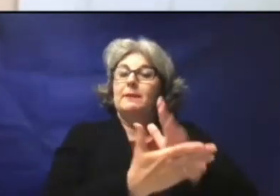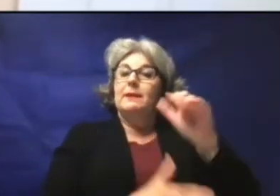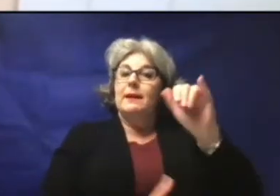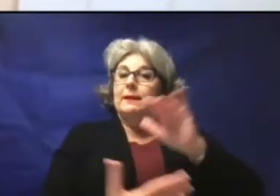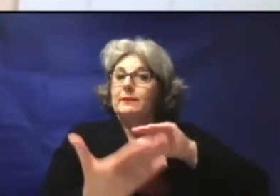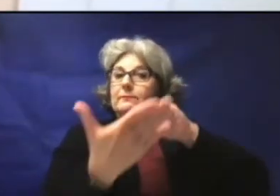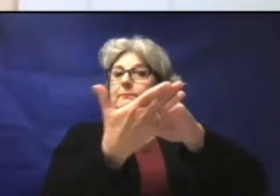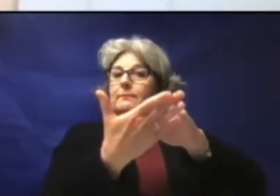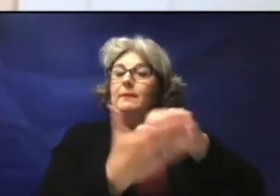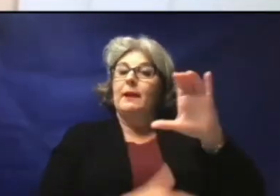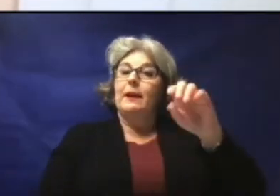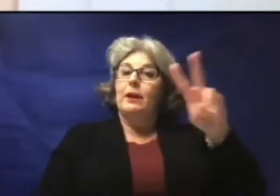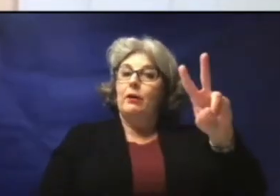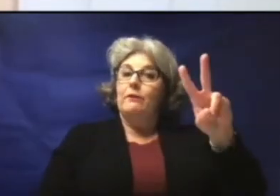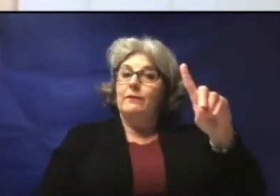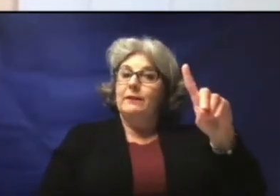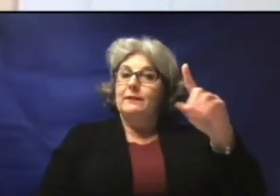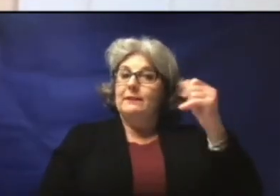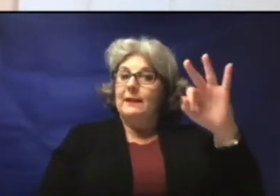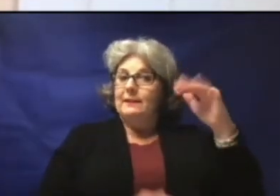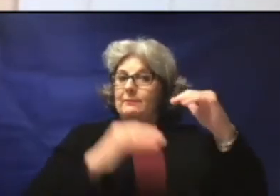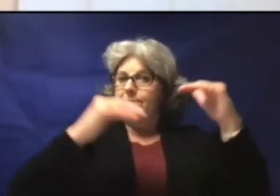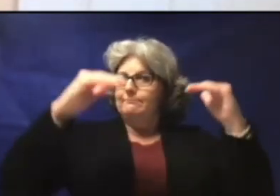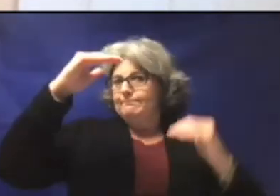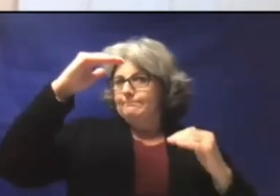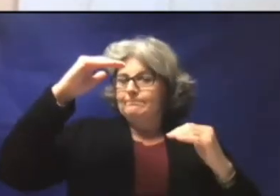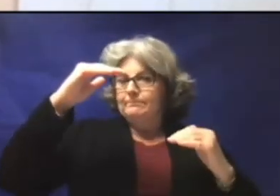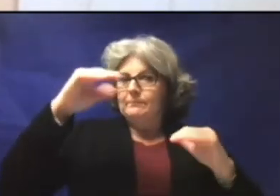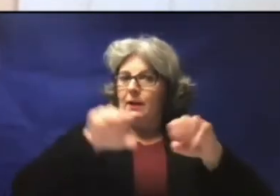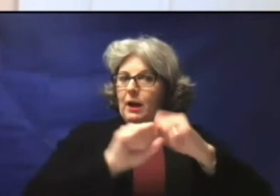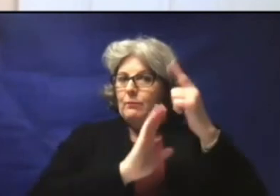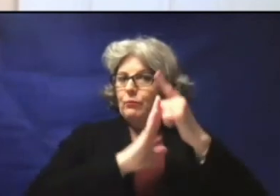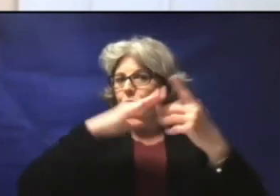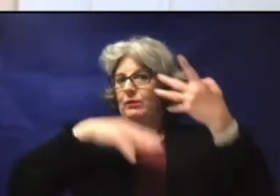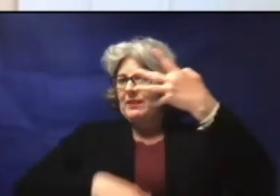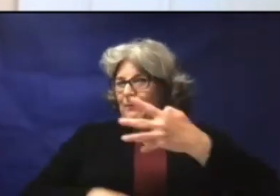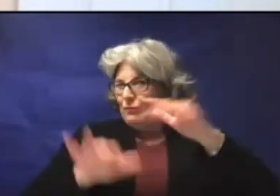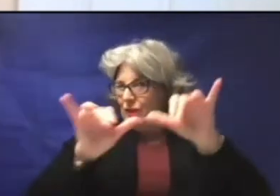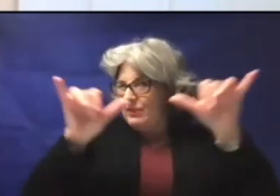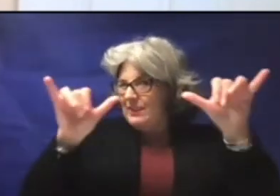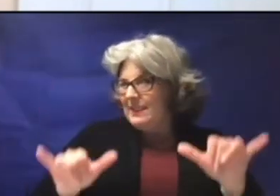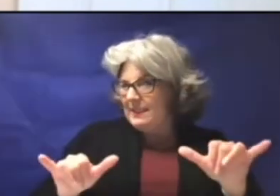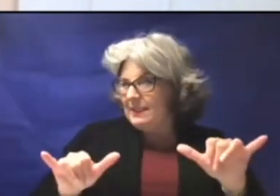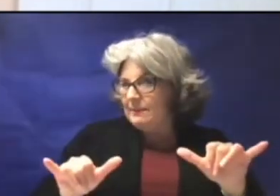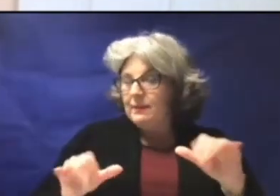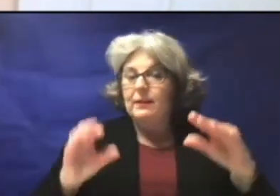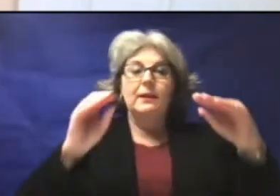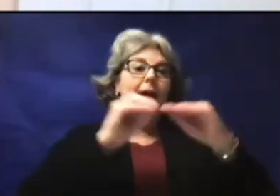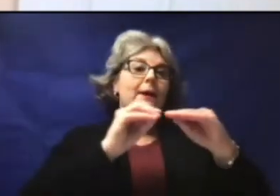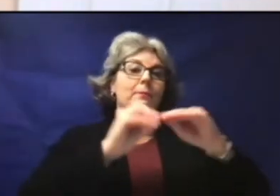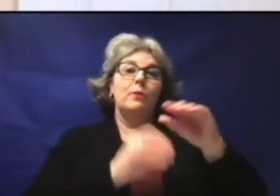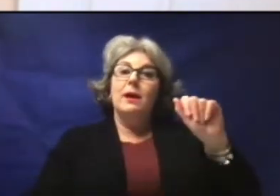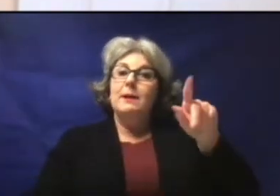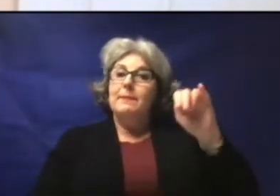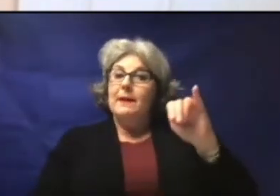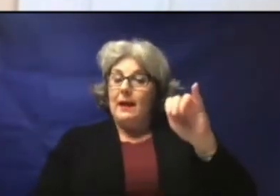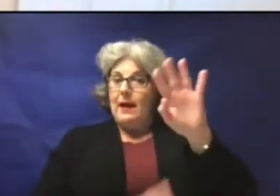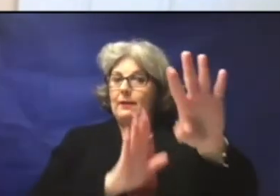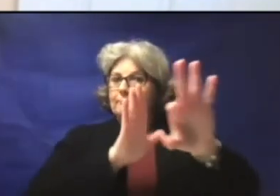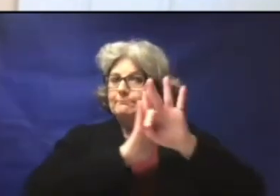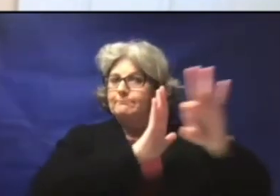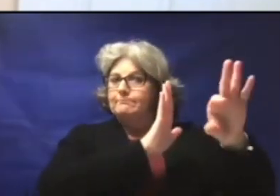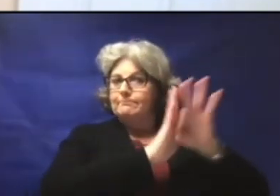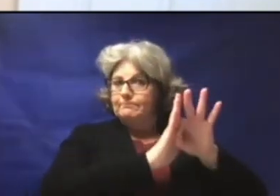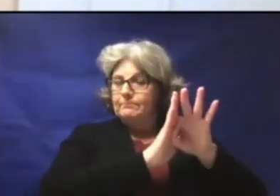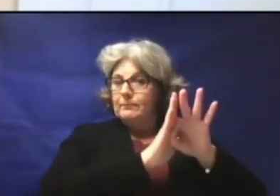addressing COVID-19 disparities, fixing our broken immigration system, increasing AAPI appointments,